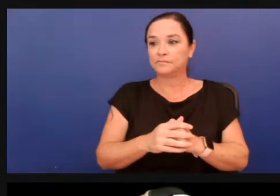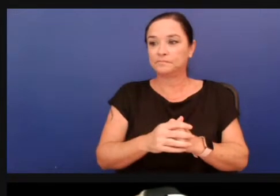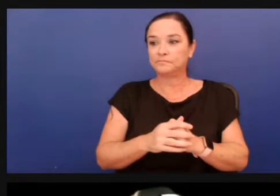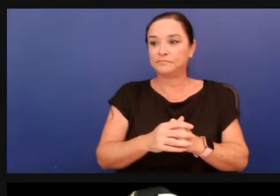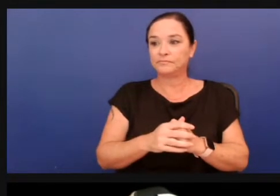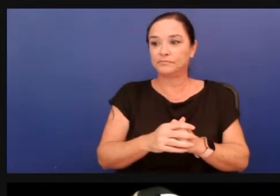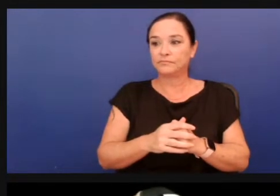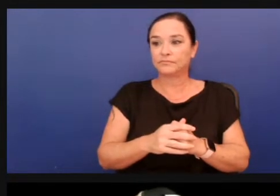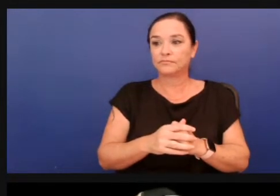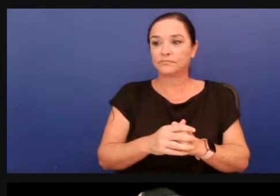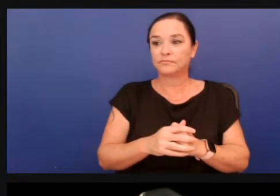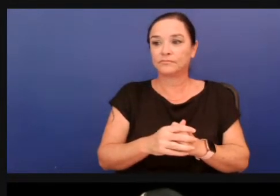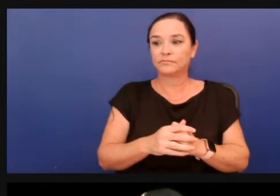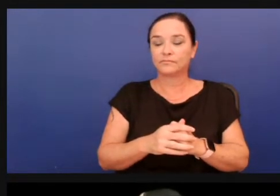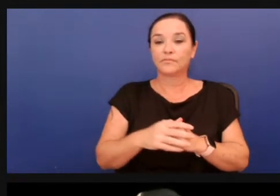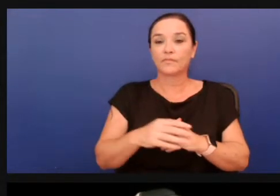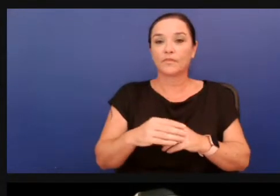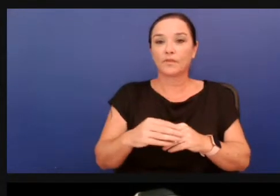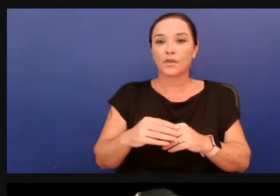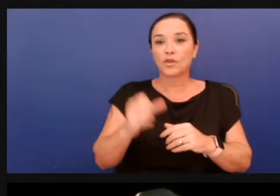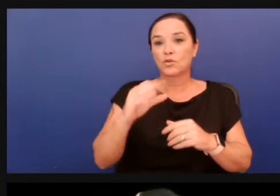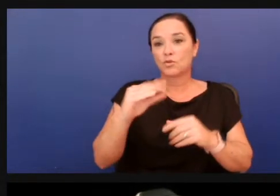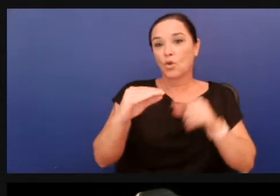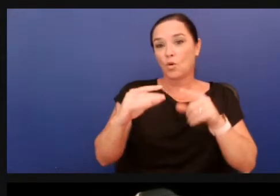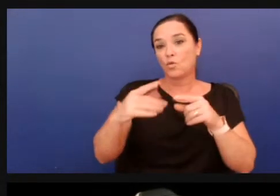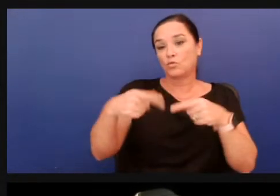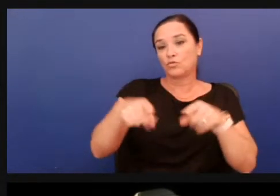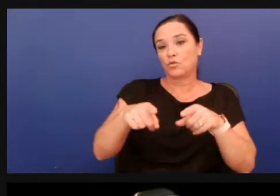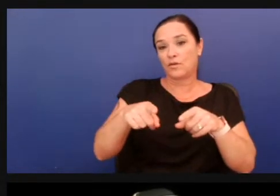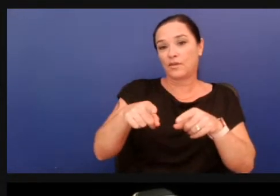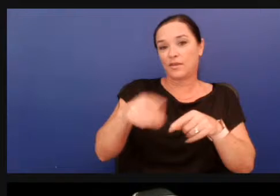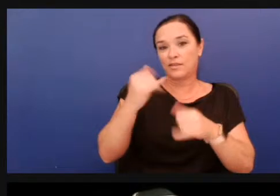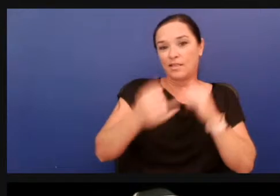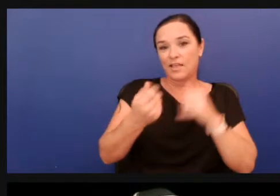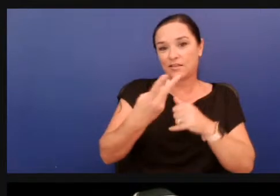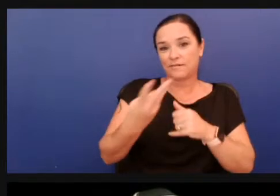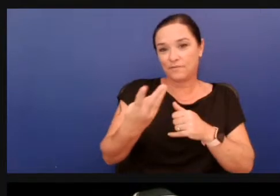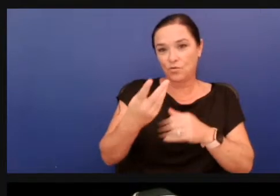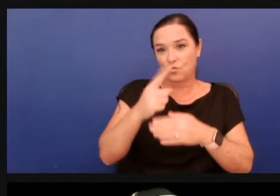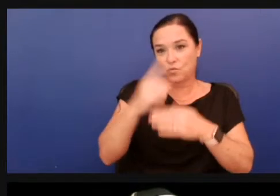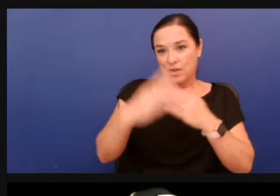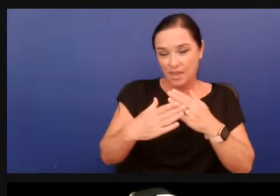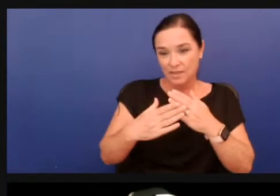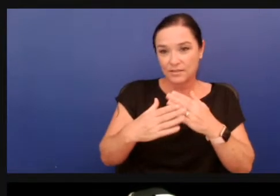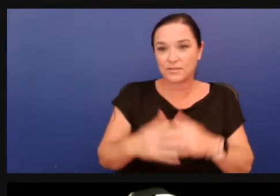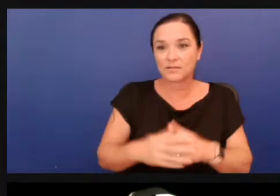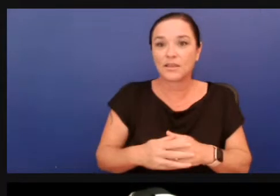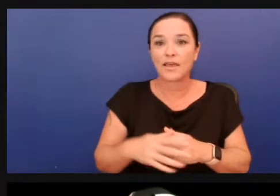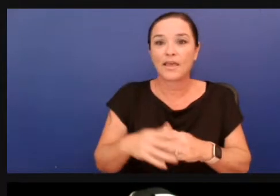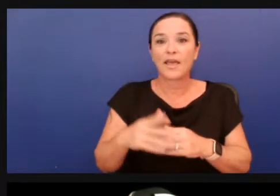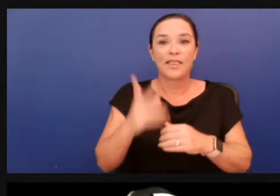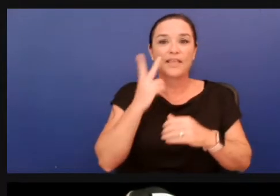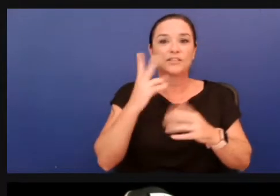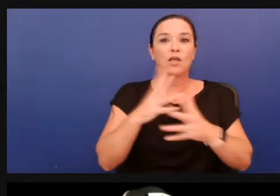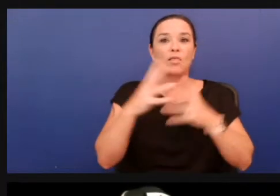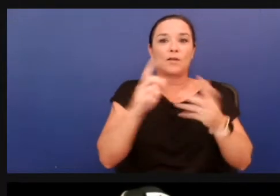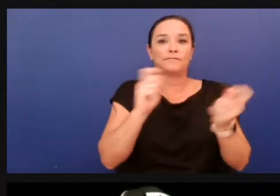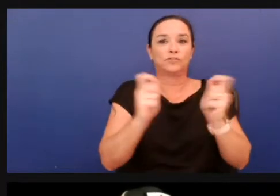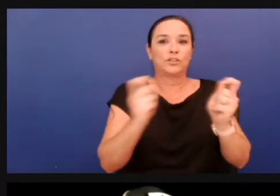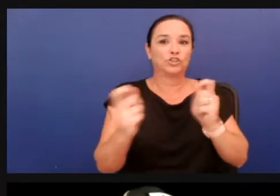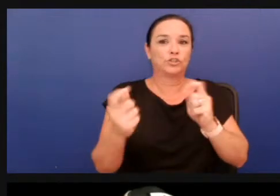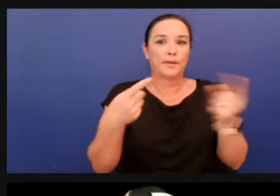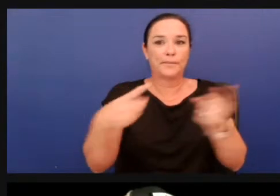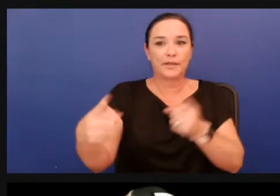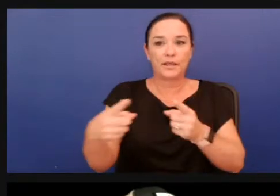So they've walked back across there over the last couple weekends, and they found quite a lot of change. Now, one thing I just